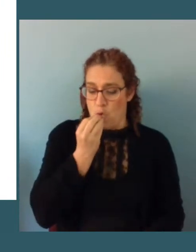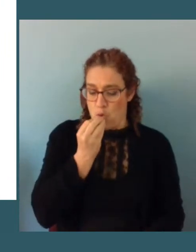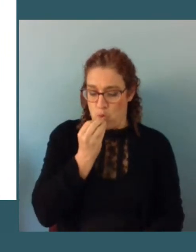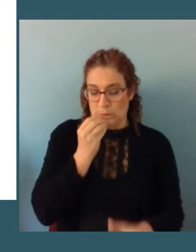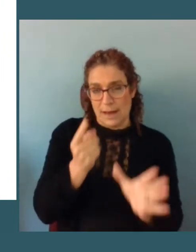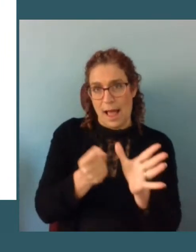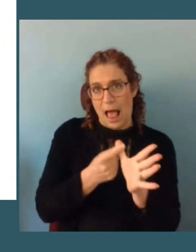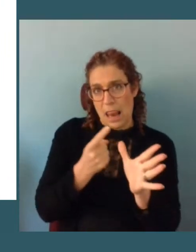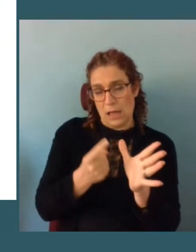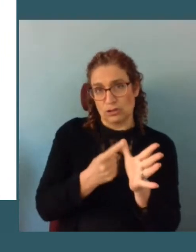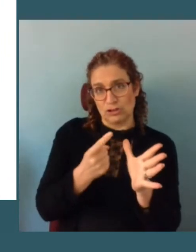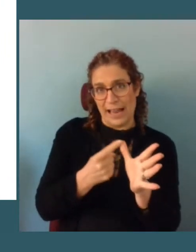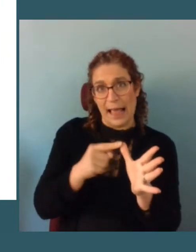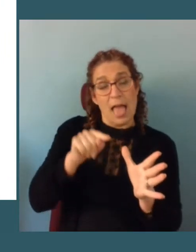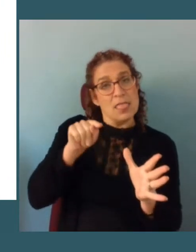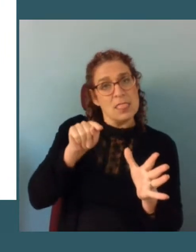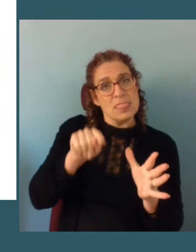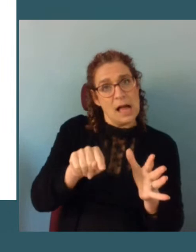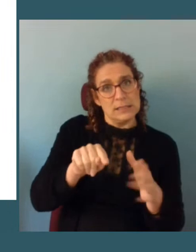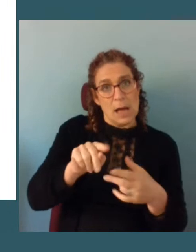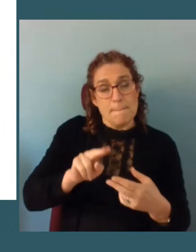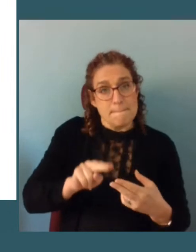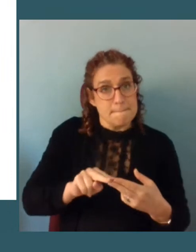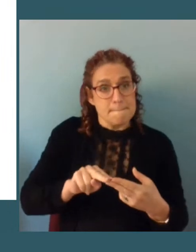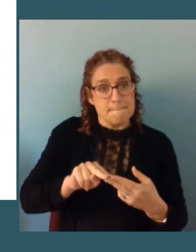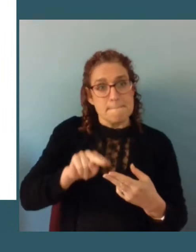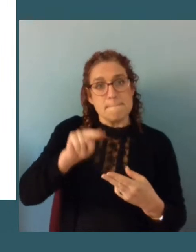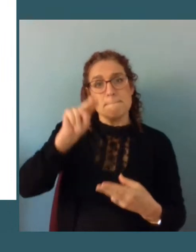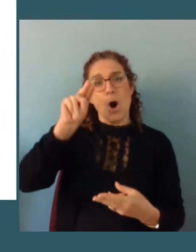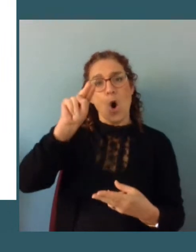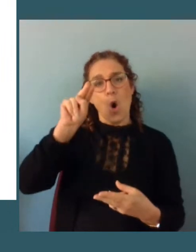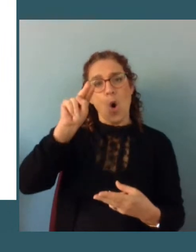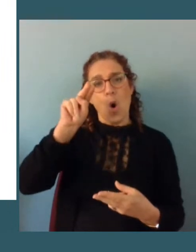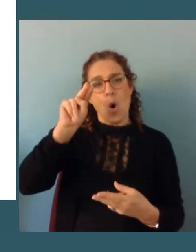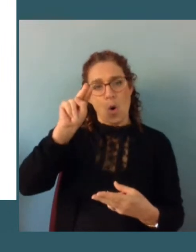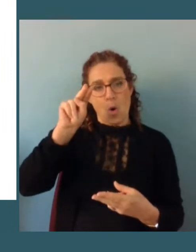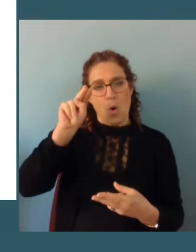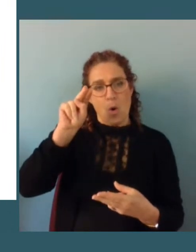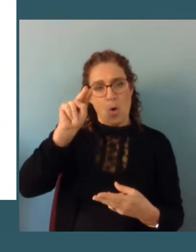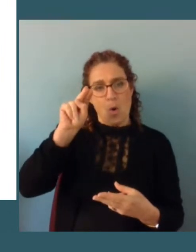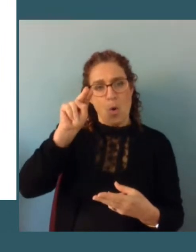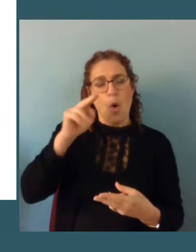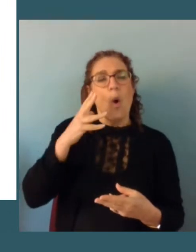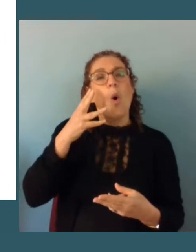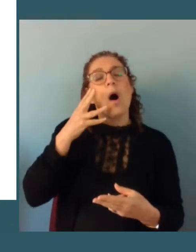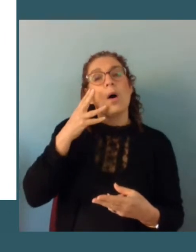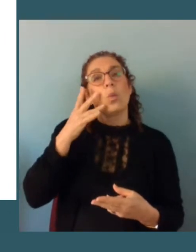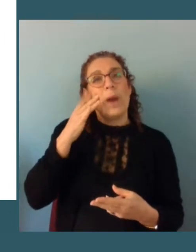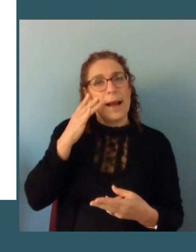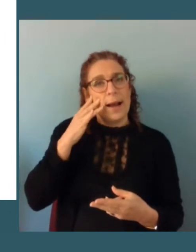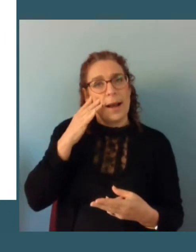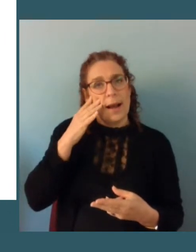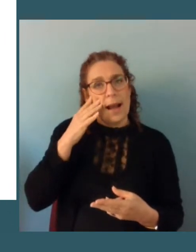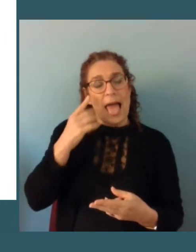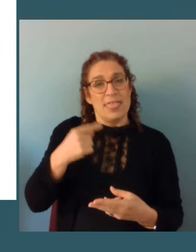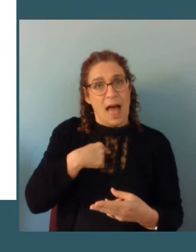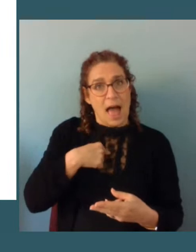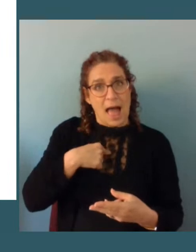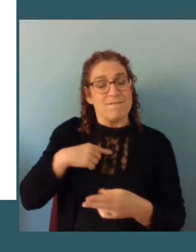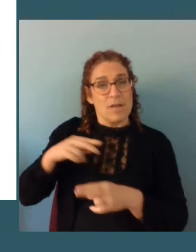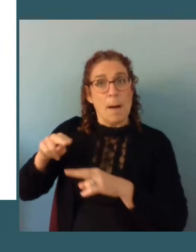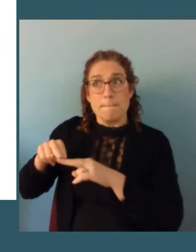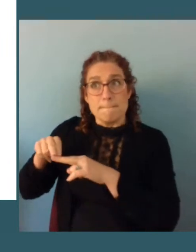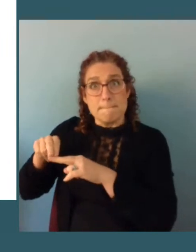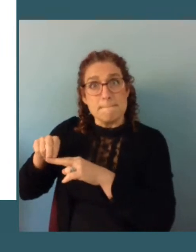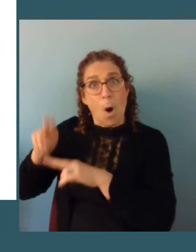in individuals in a dose-dependent manner if they were more moisturized. So